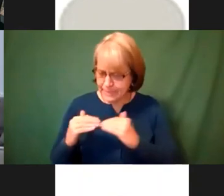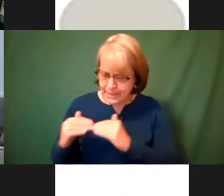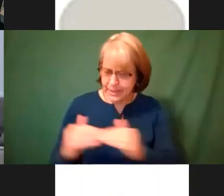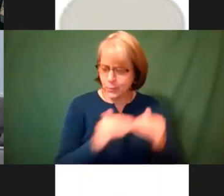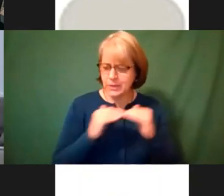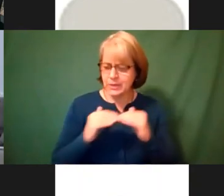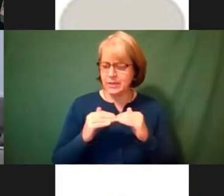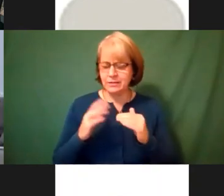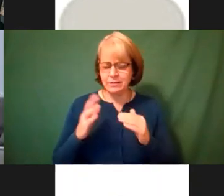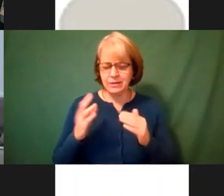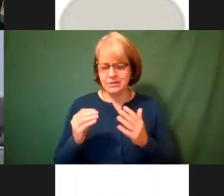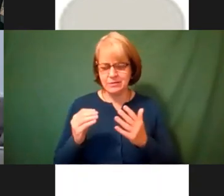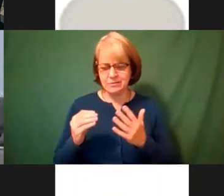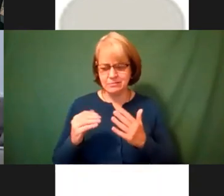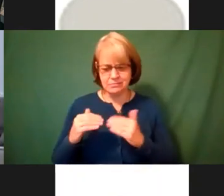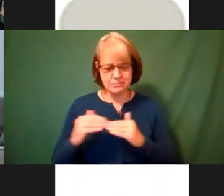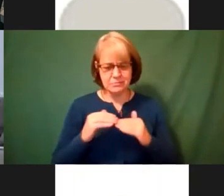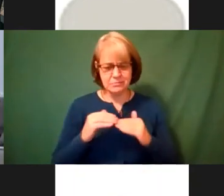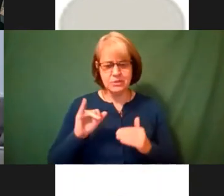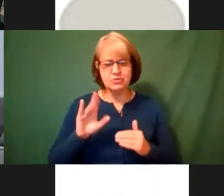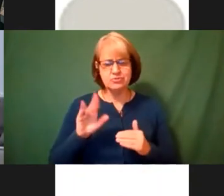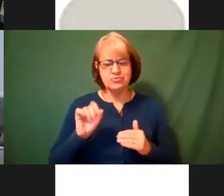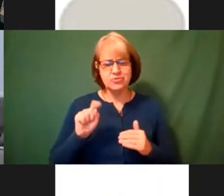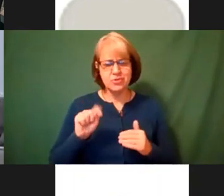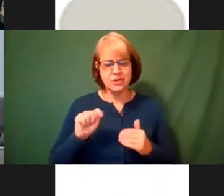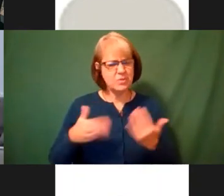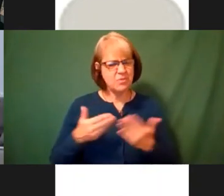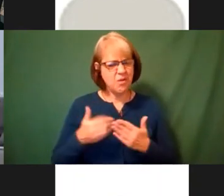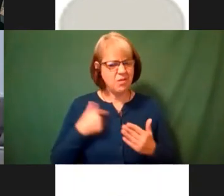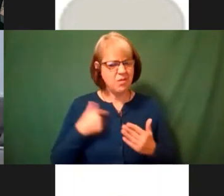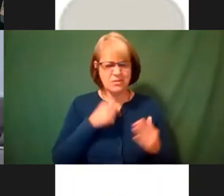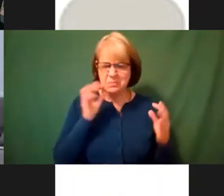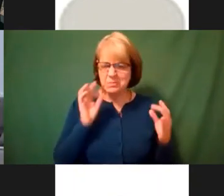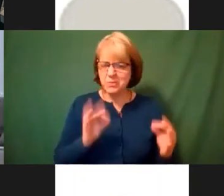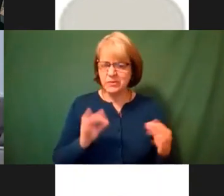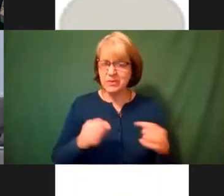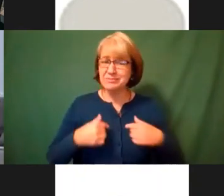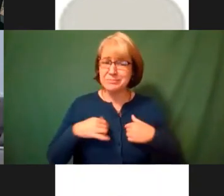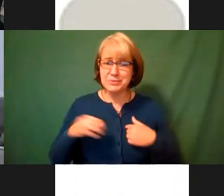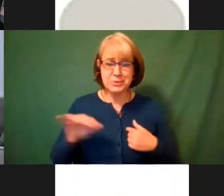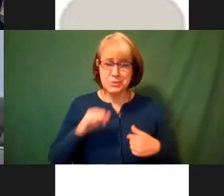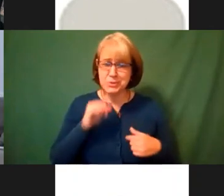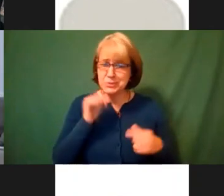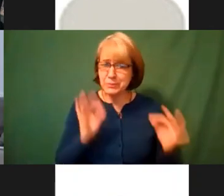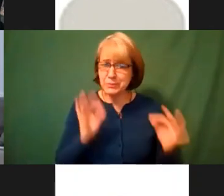else, am incredibly imperfect, right? And you know, so